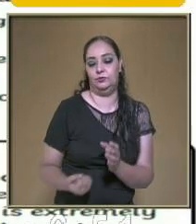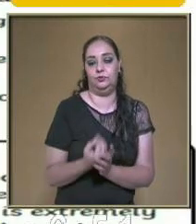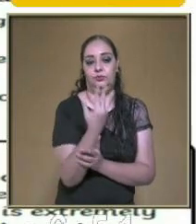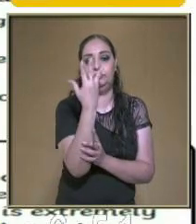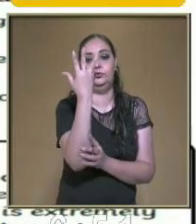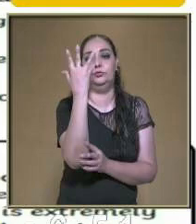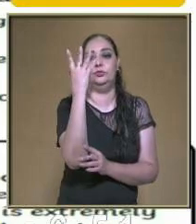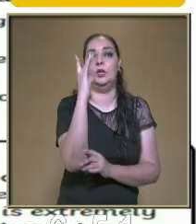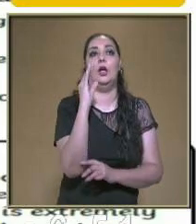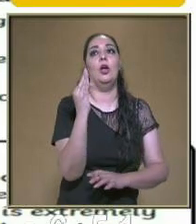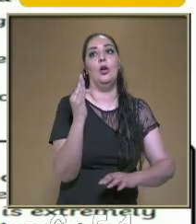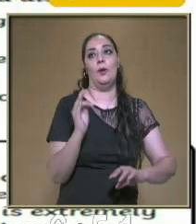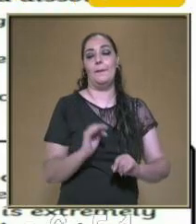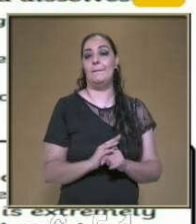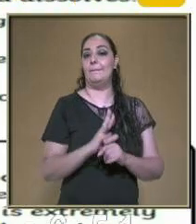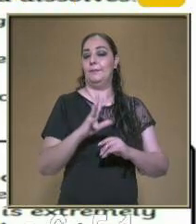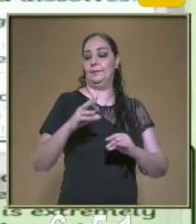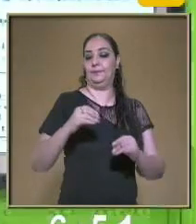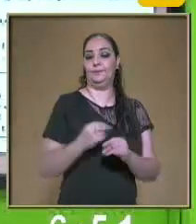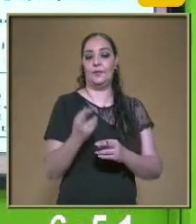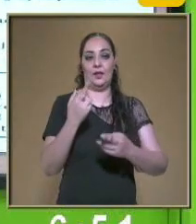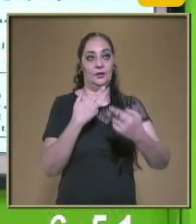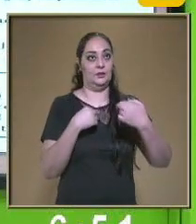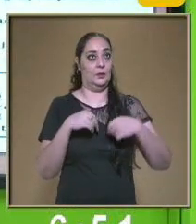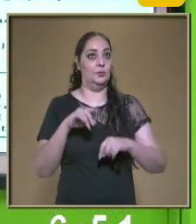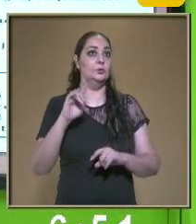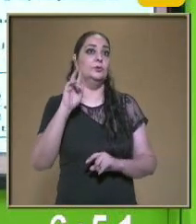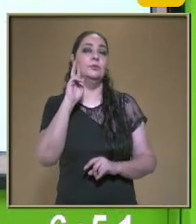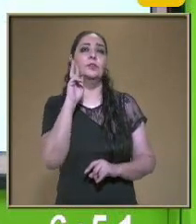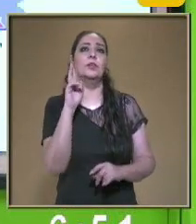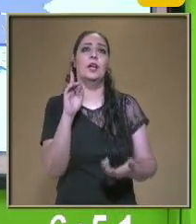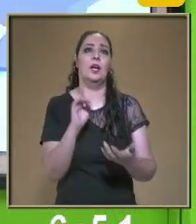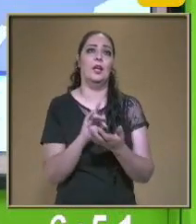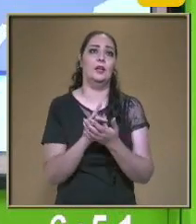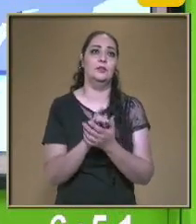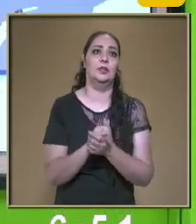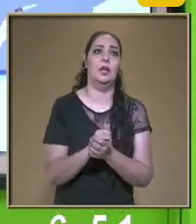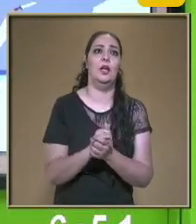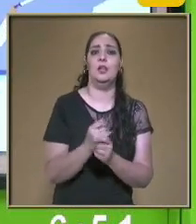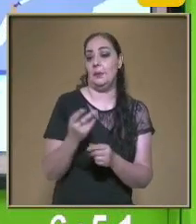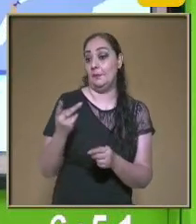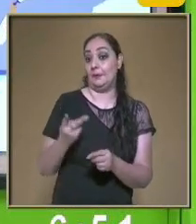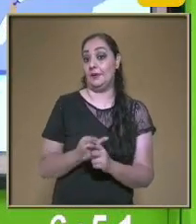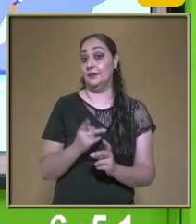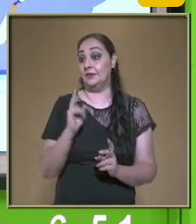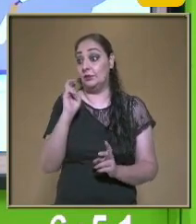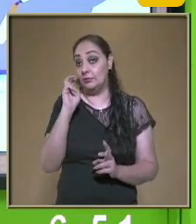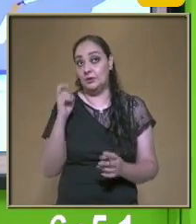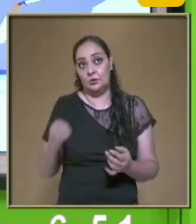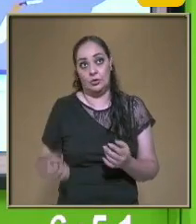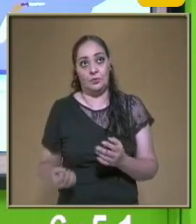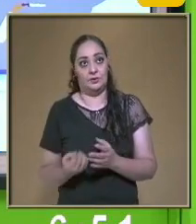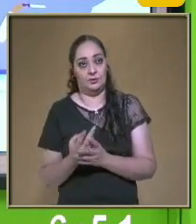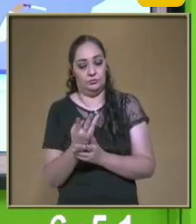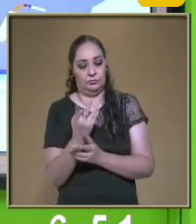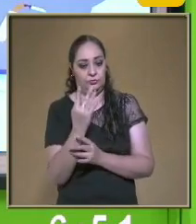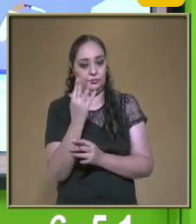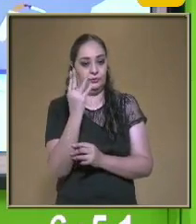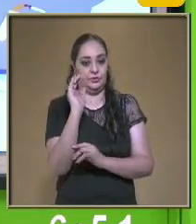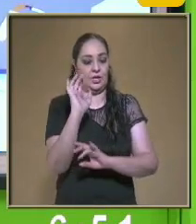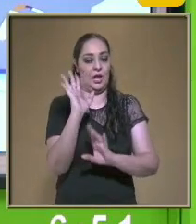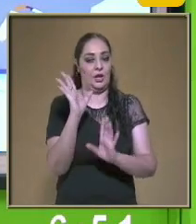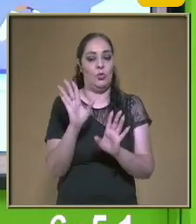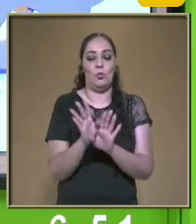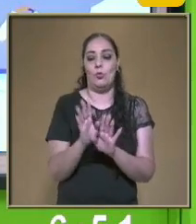We return to here, please. Thank you, okay. And what happened? This is the reaction, okay? Like a